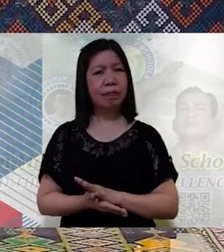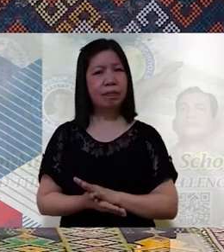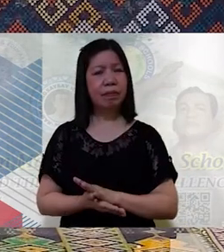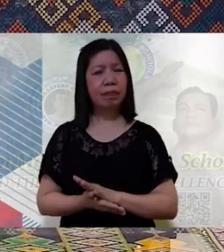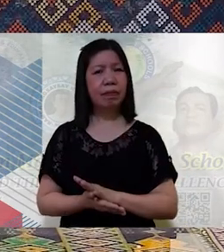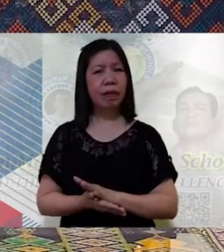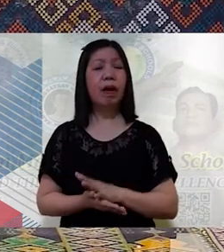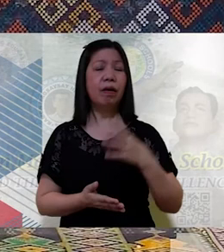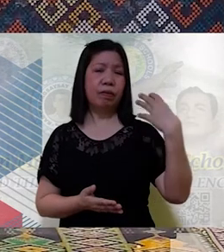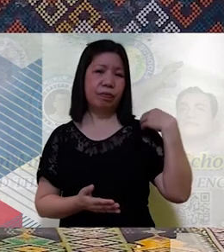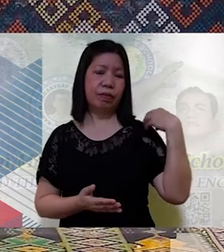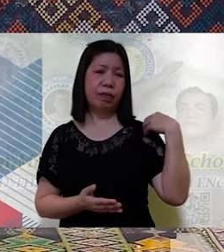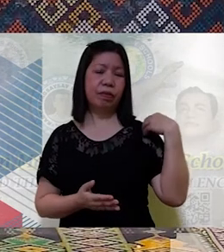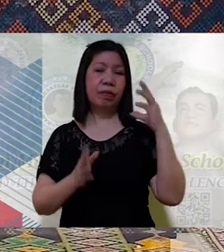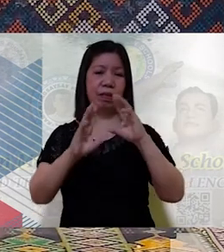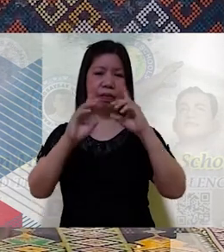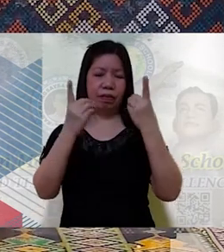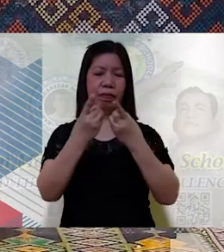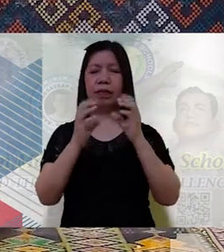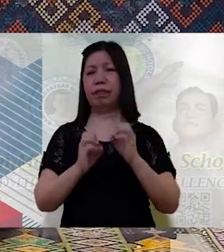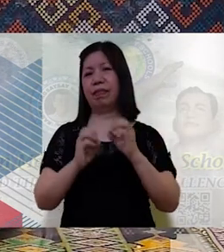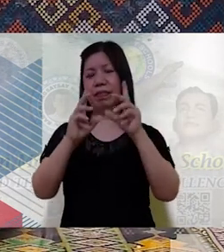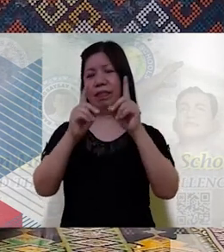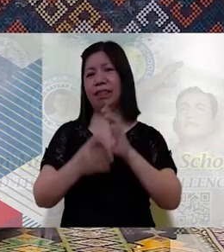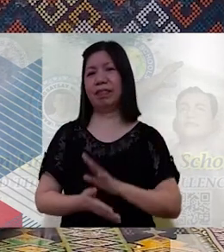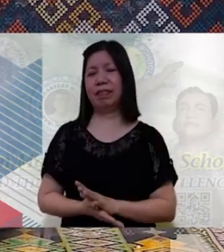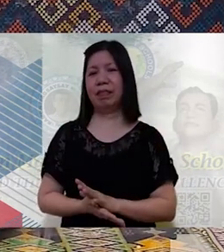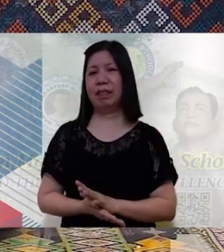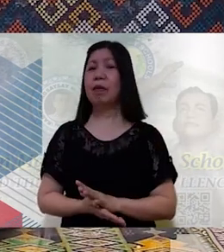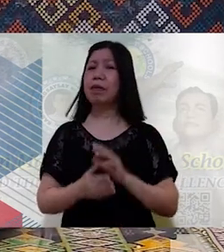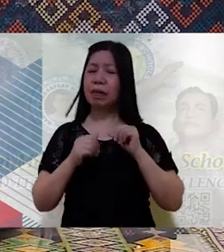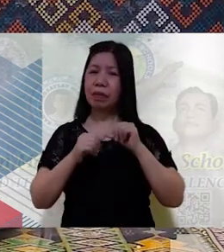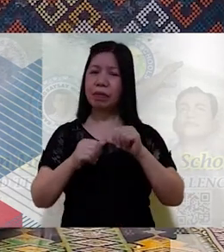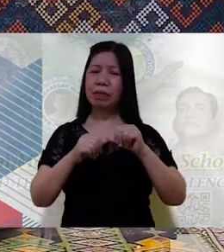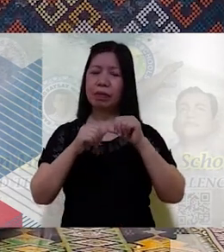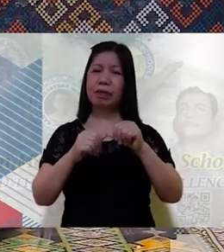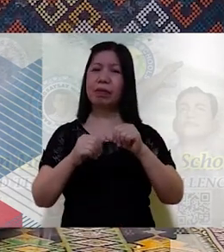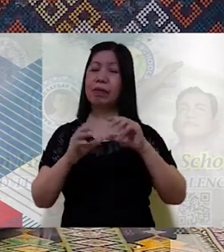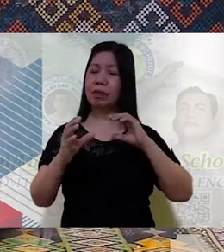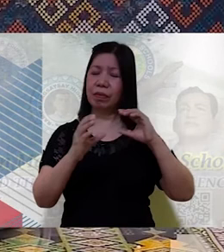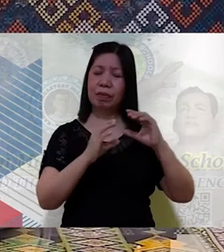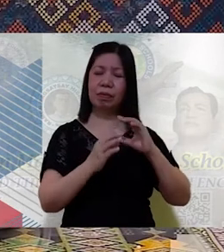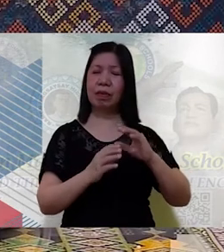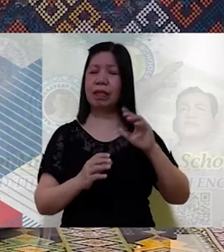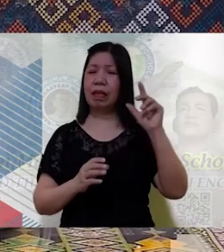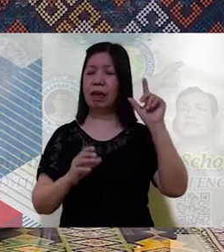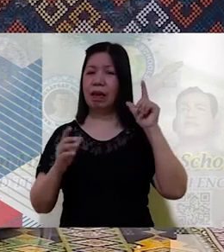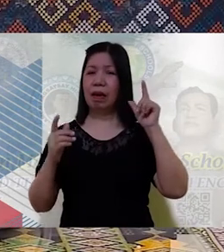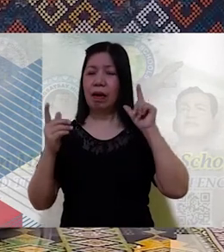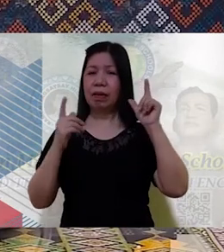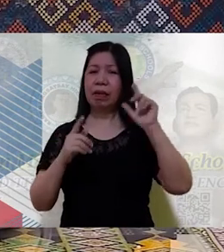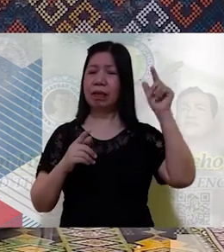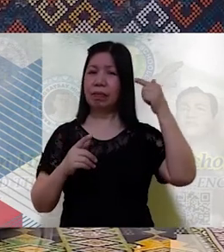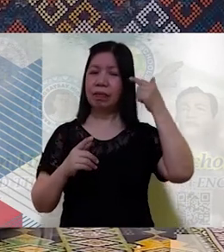our officials in the Department of Education. We continually talk with local government